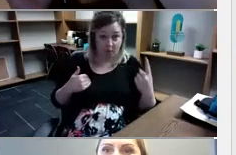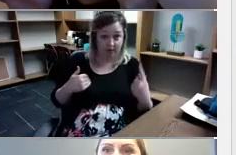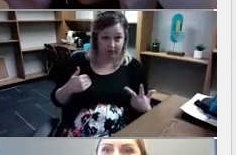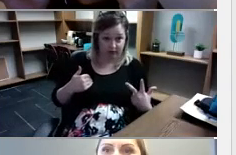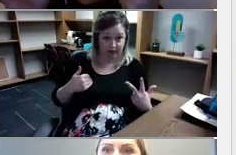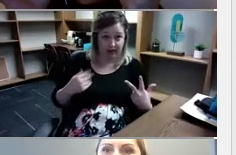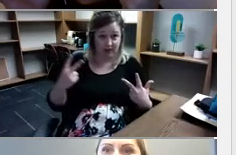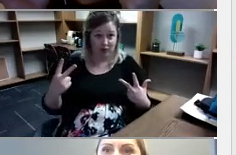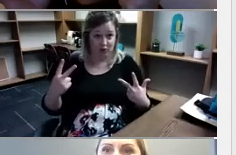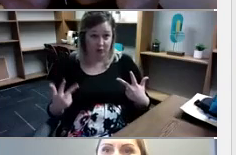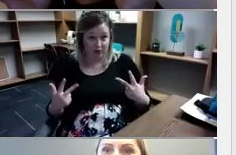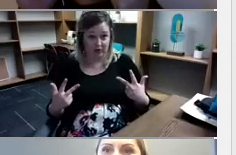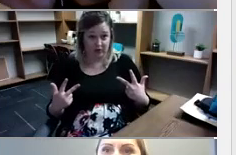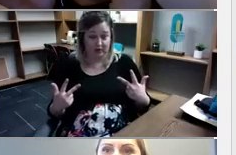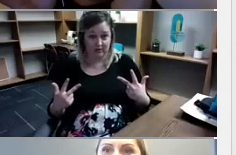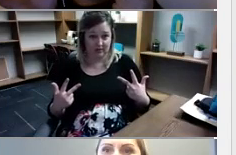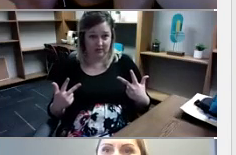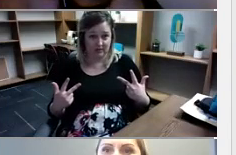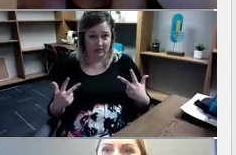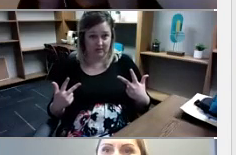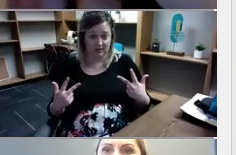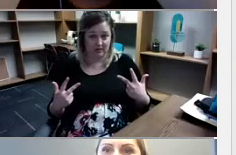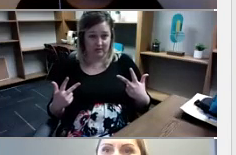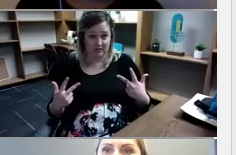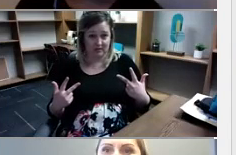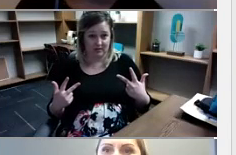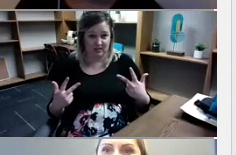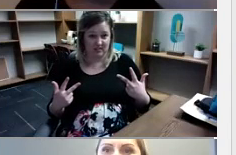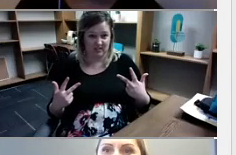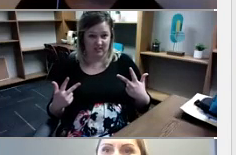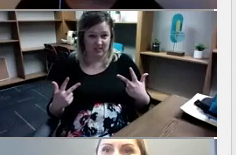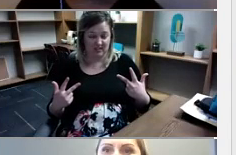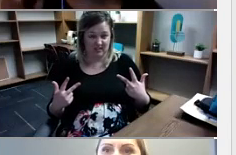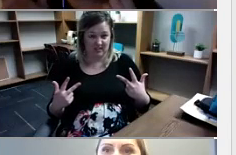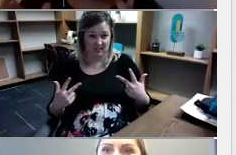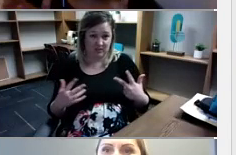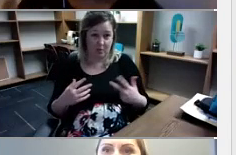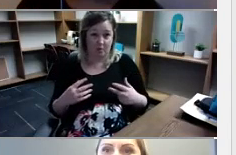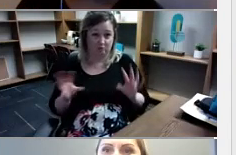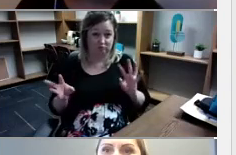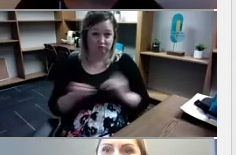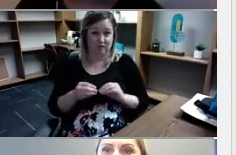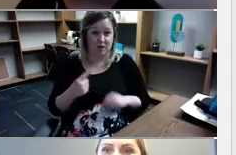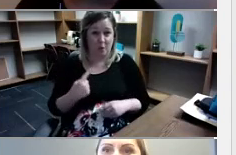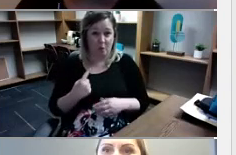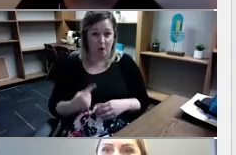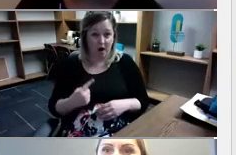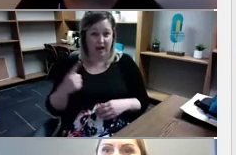1, and we have half of that. So we have 1.5 times dividing our array. So that is where the 3 by 2 comes